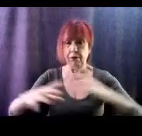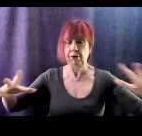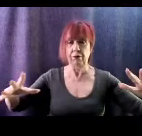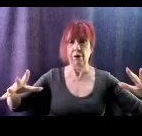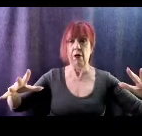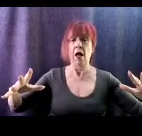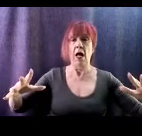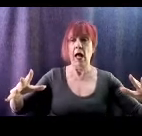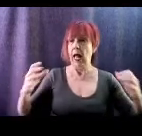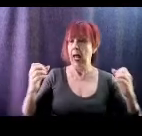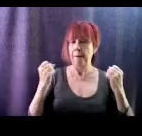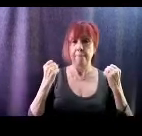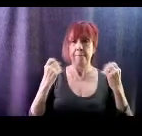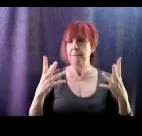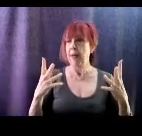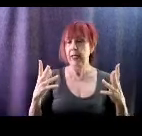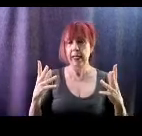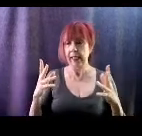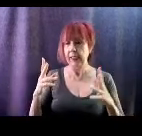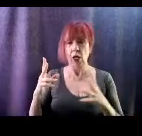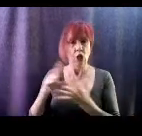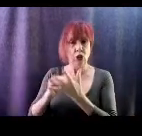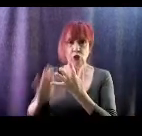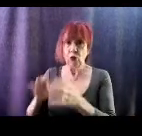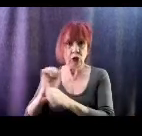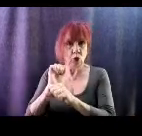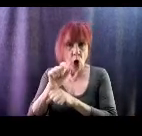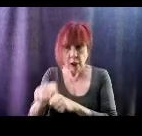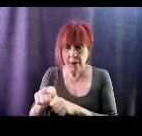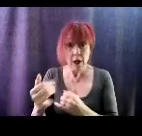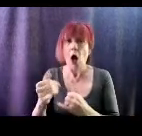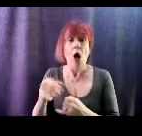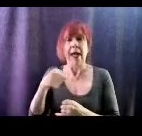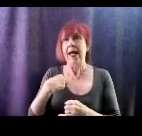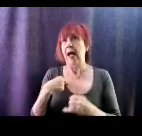have job descriptions. They incorporate